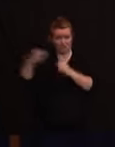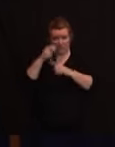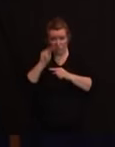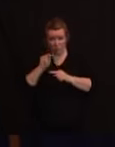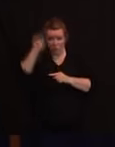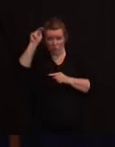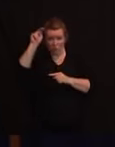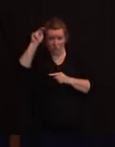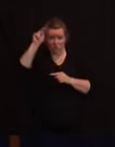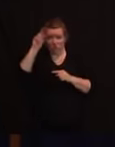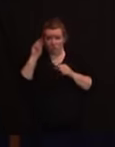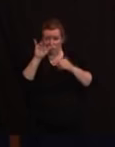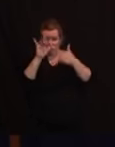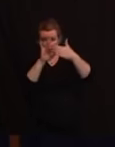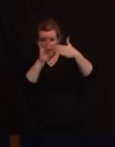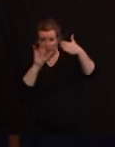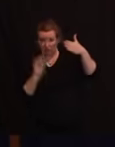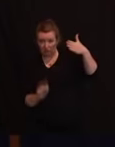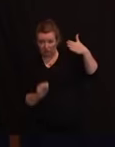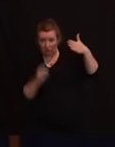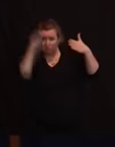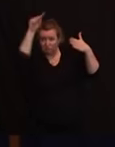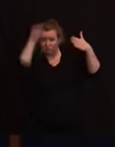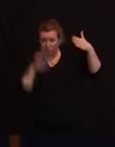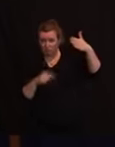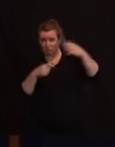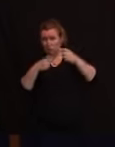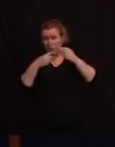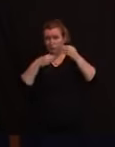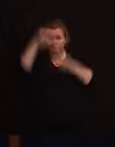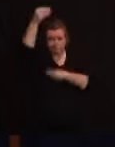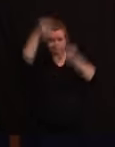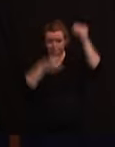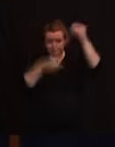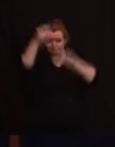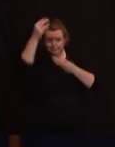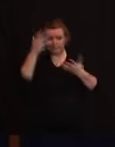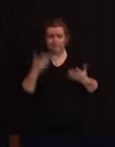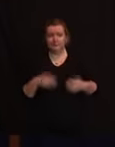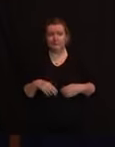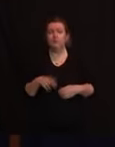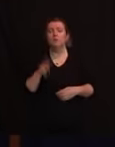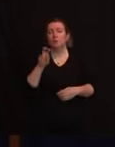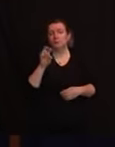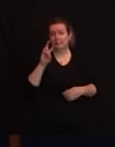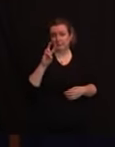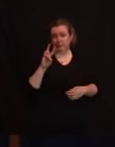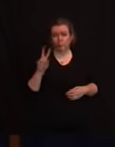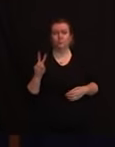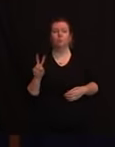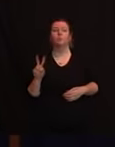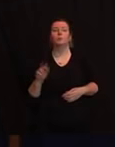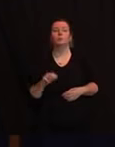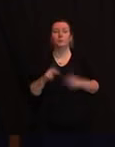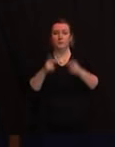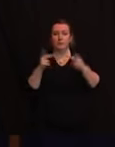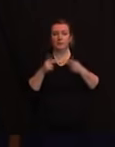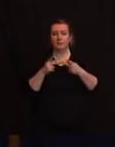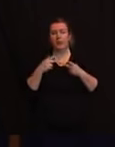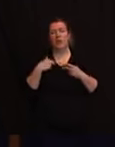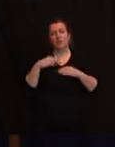regions. Right now, 262 of our facilities report at least 1 COVID-19